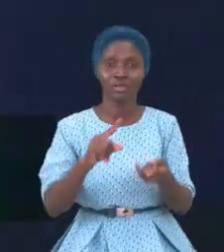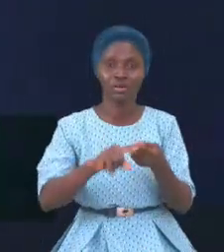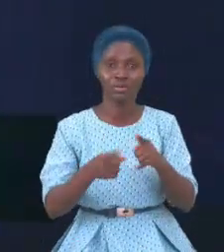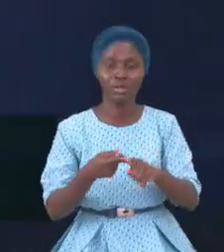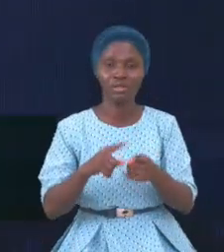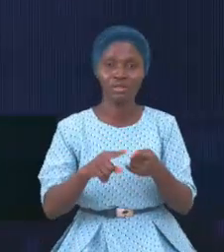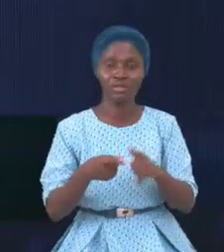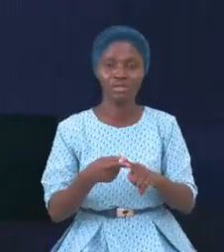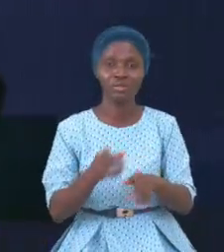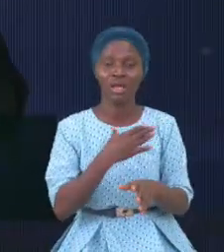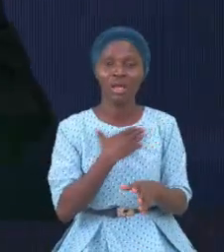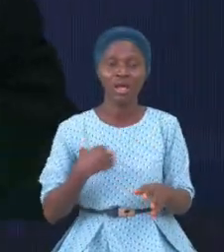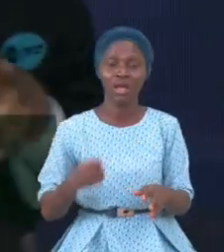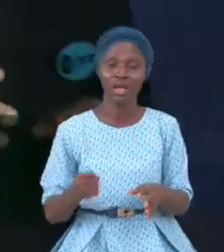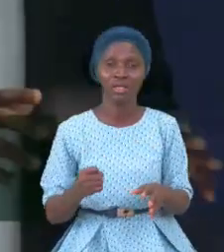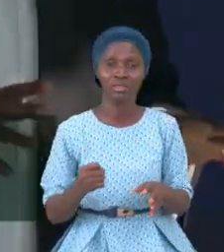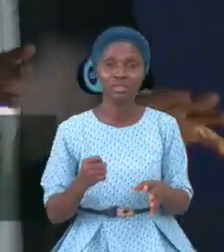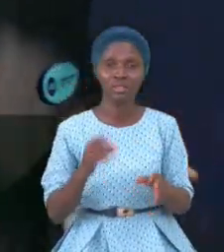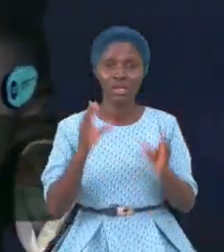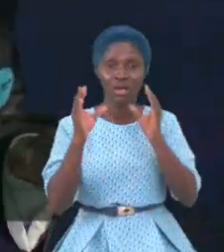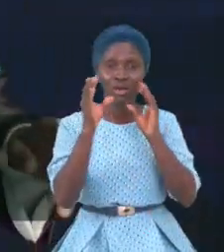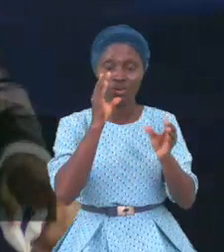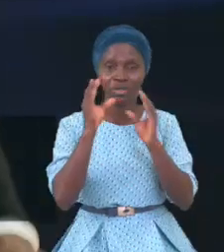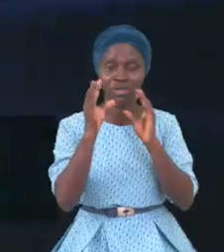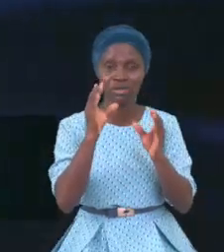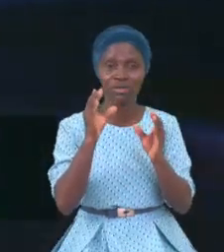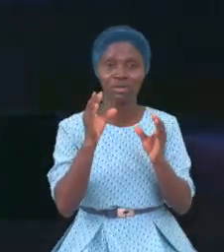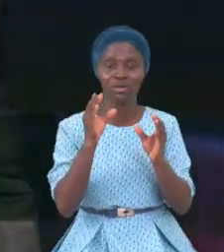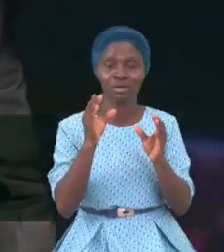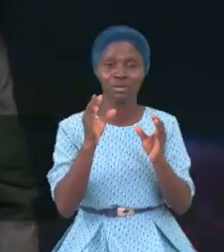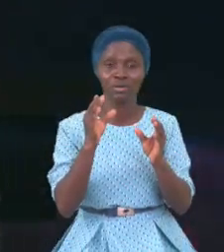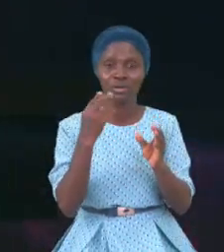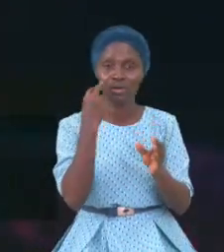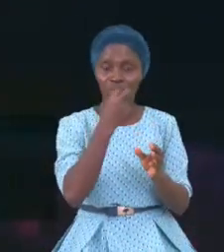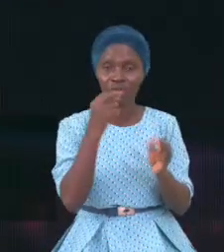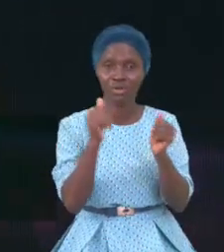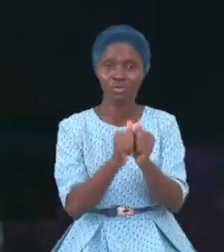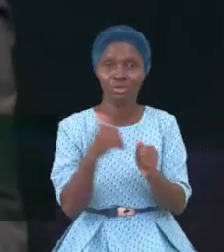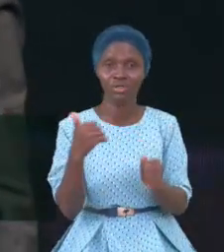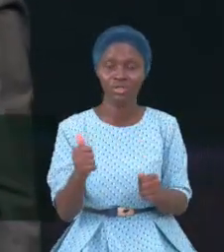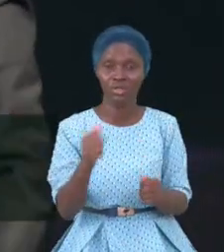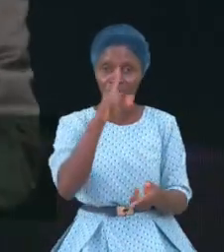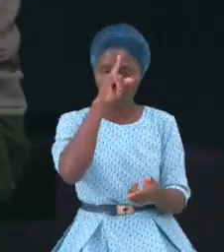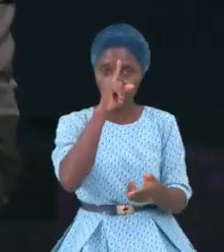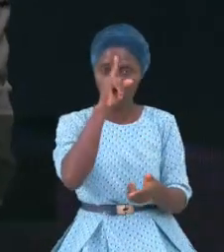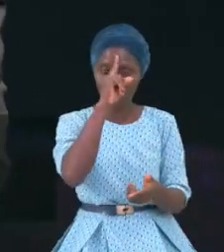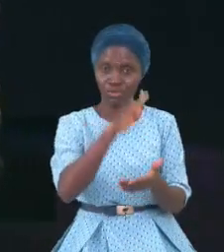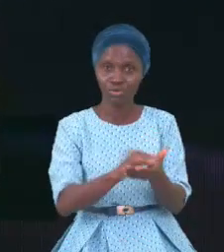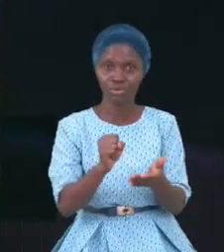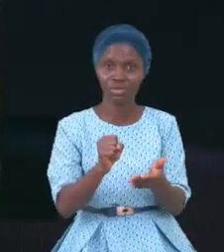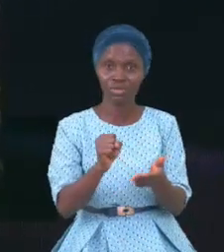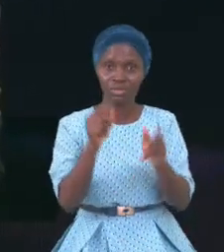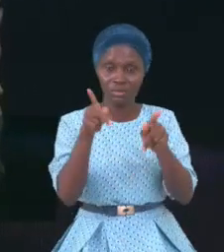communion with a trusted mentor. There is Joshua, there is Moses. Moses,